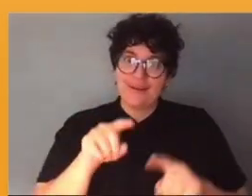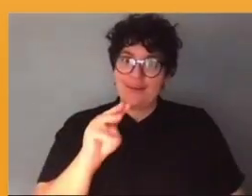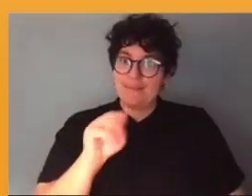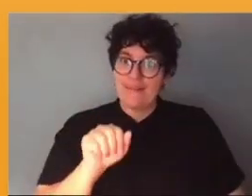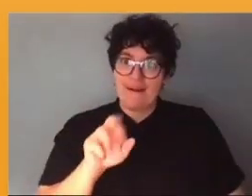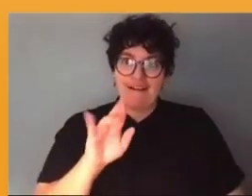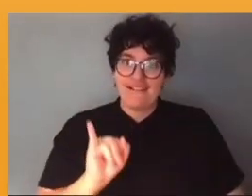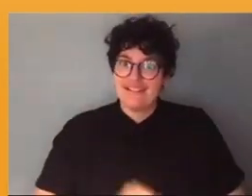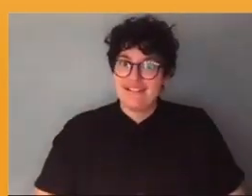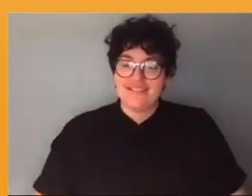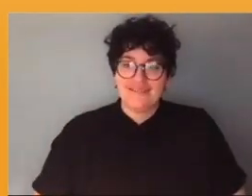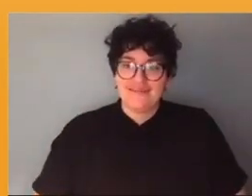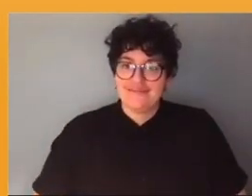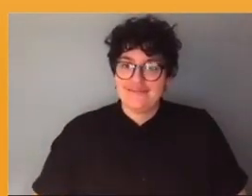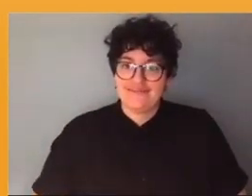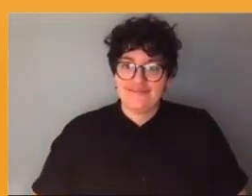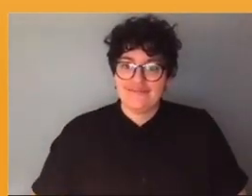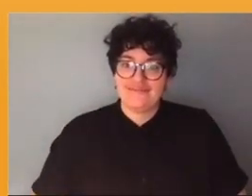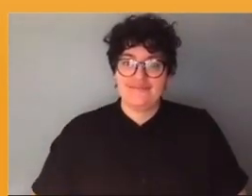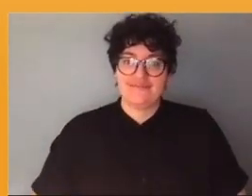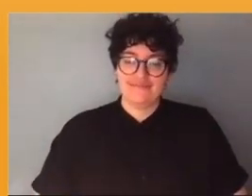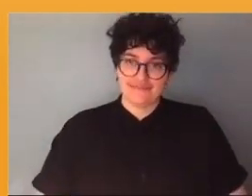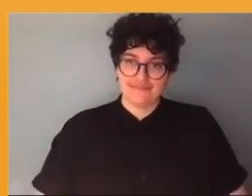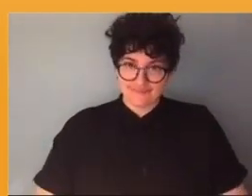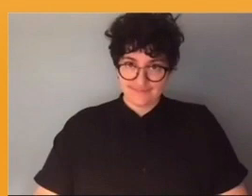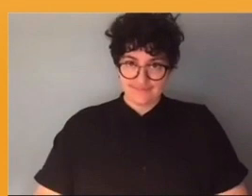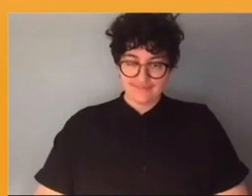it's, important to,